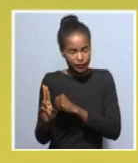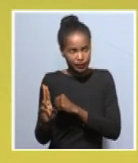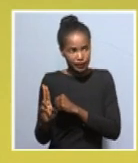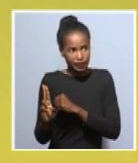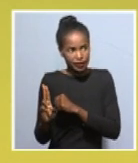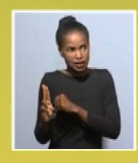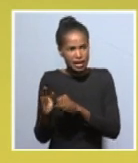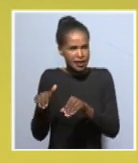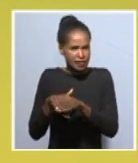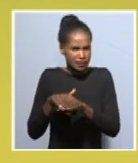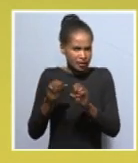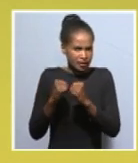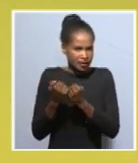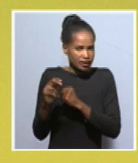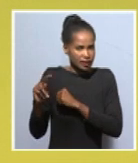from the beginning,